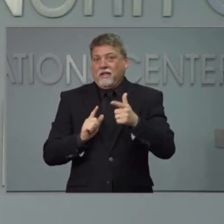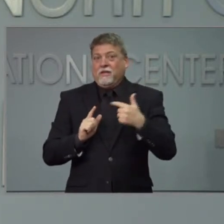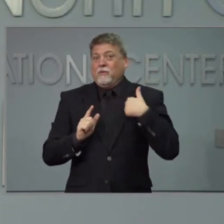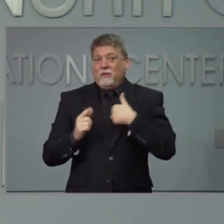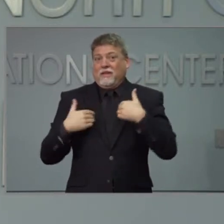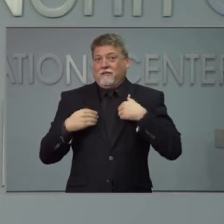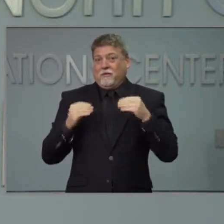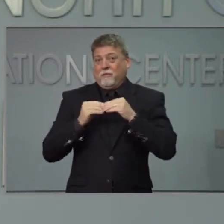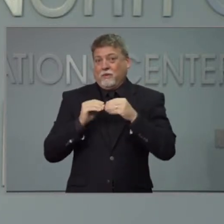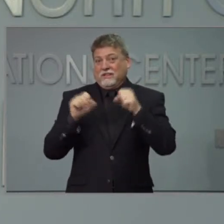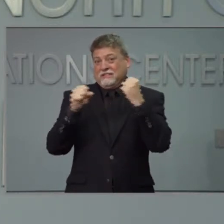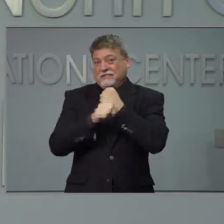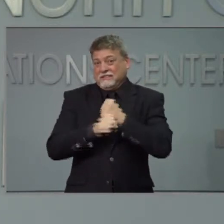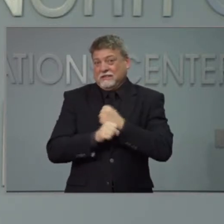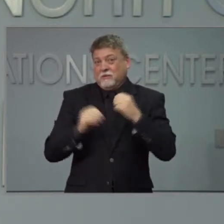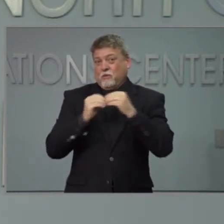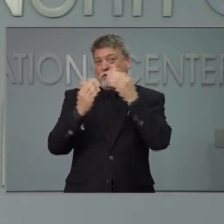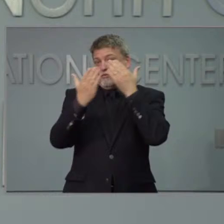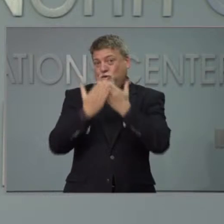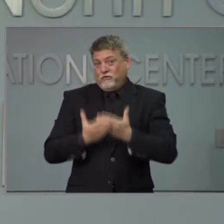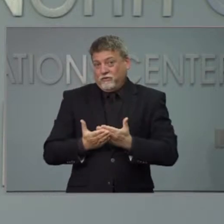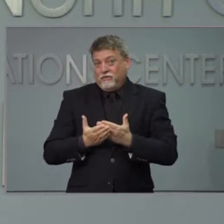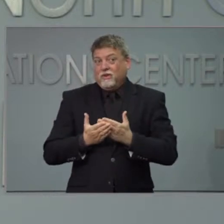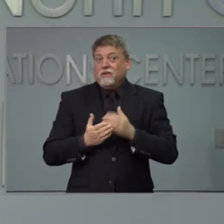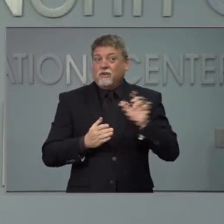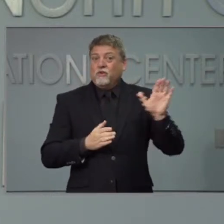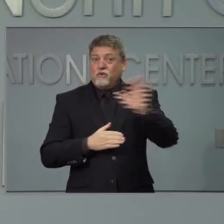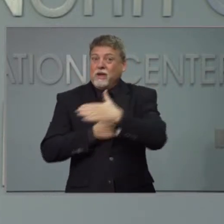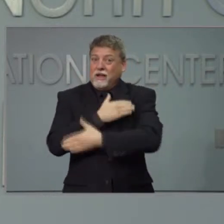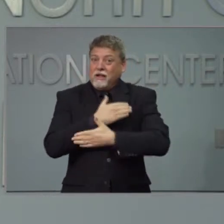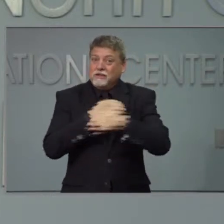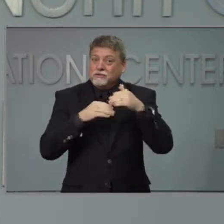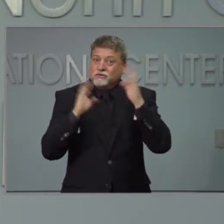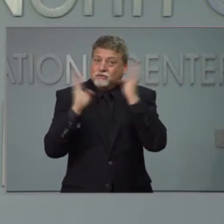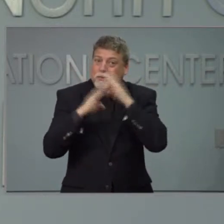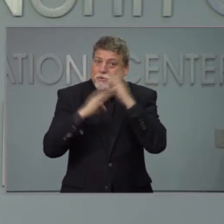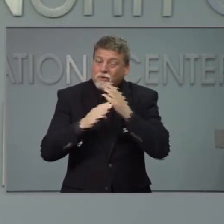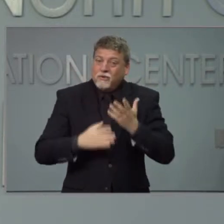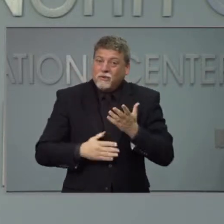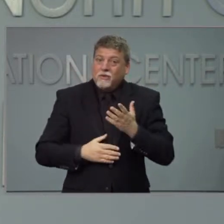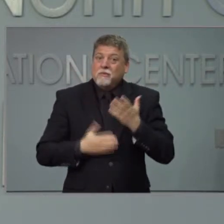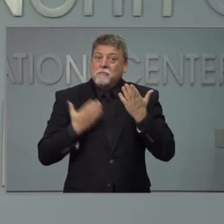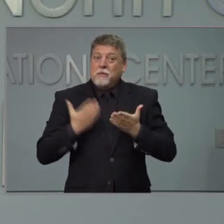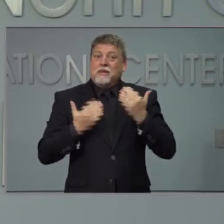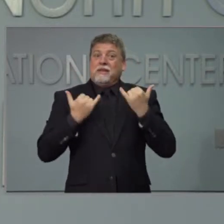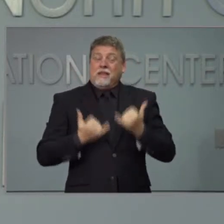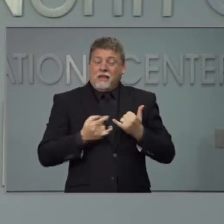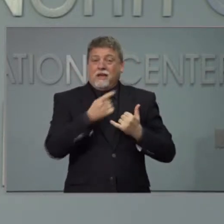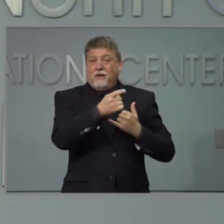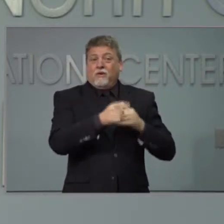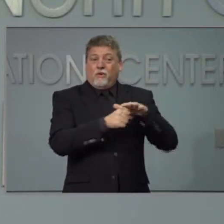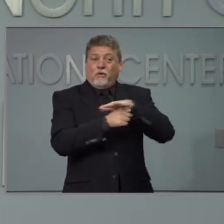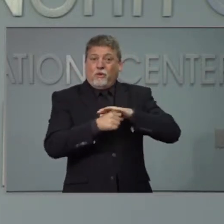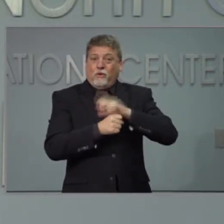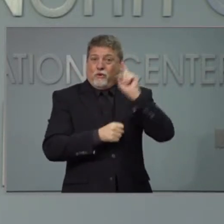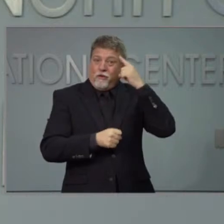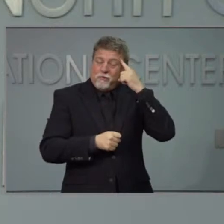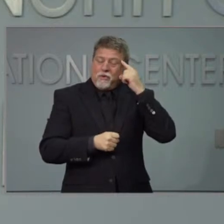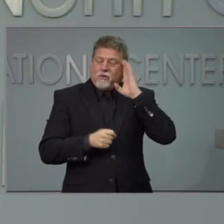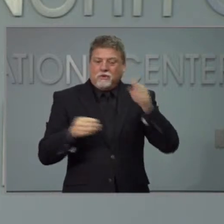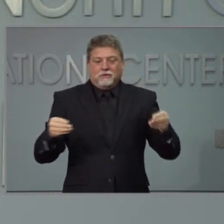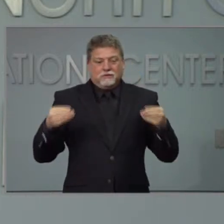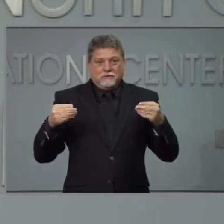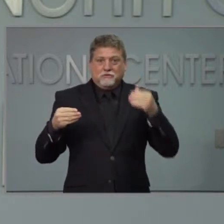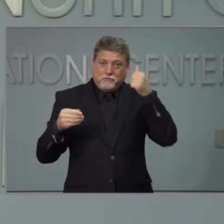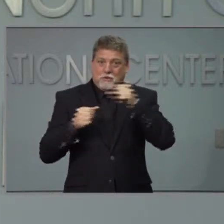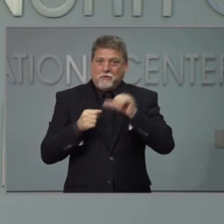is experiencing as compared to other counties. And this should send a real alarm across the